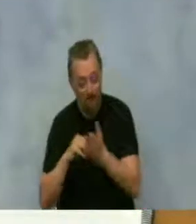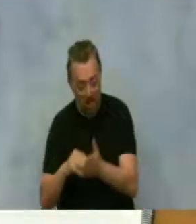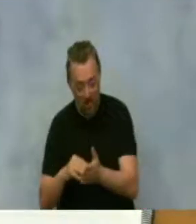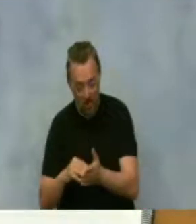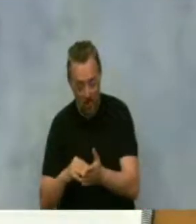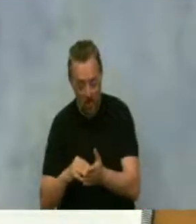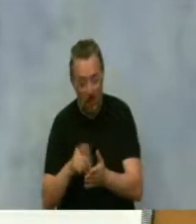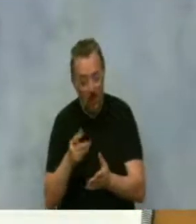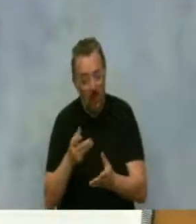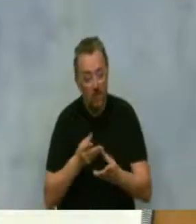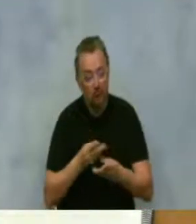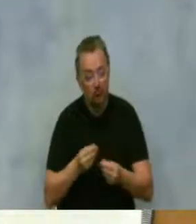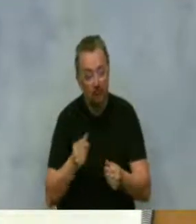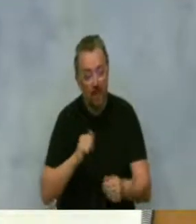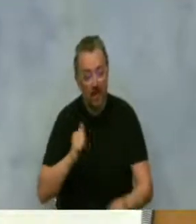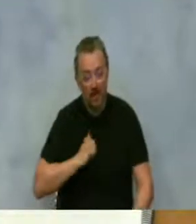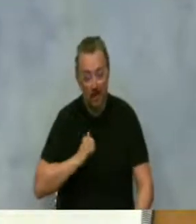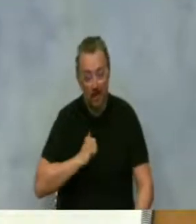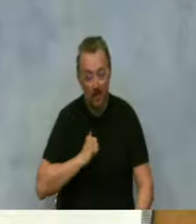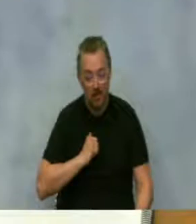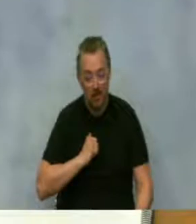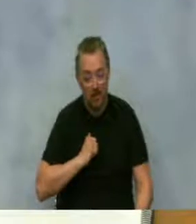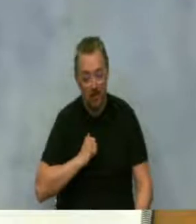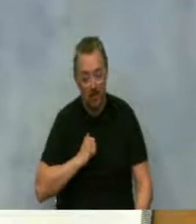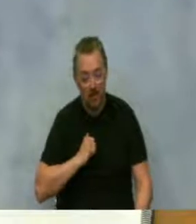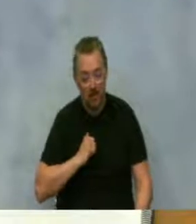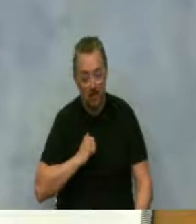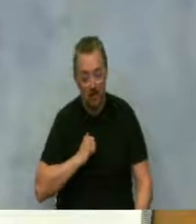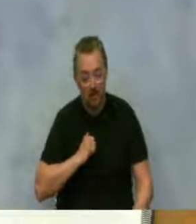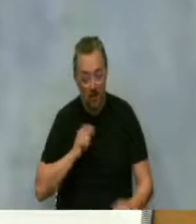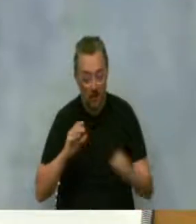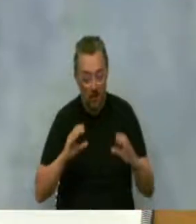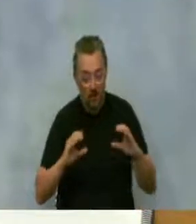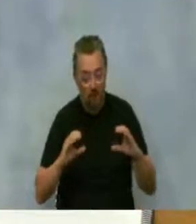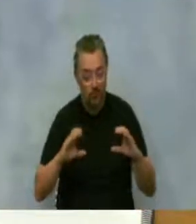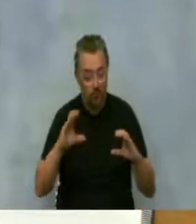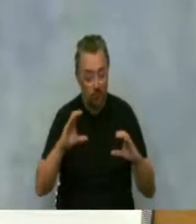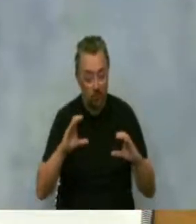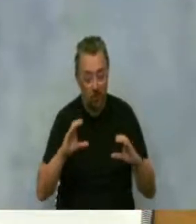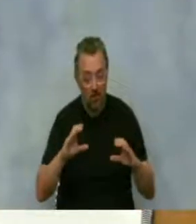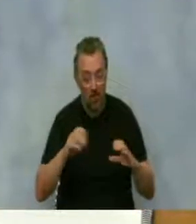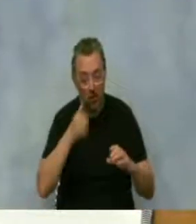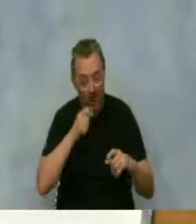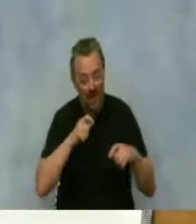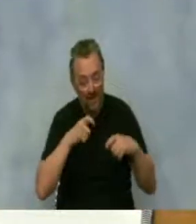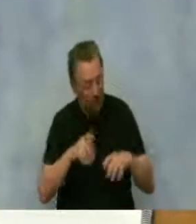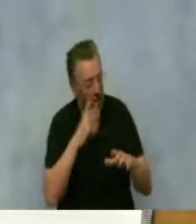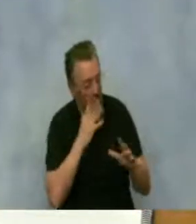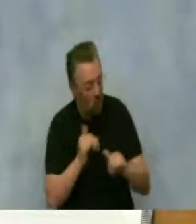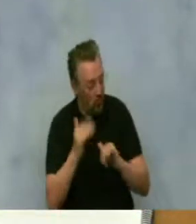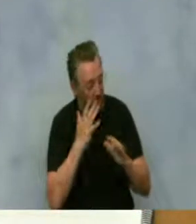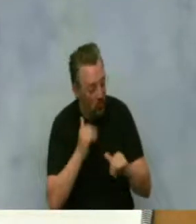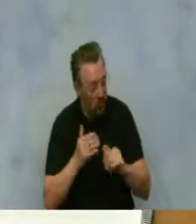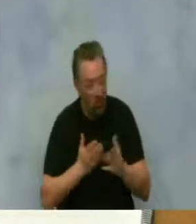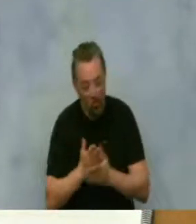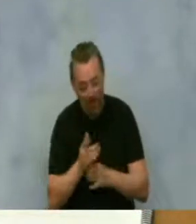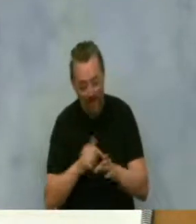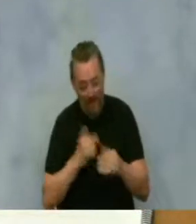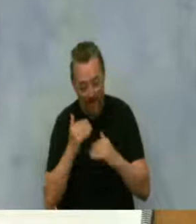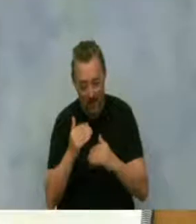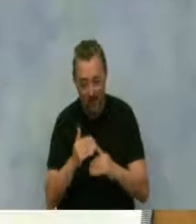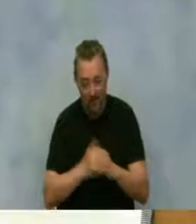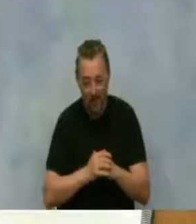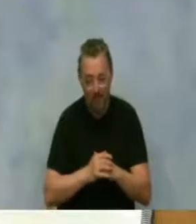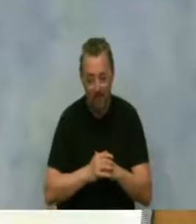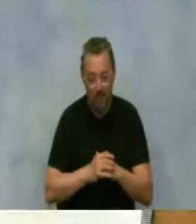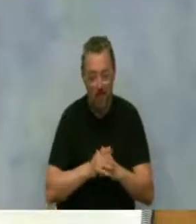The resource expects to spend the level of the programme detailed, and we will continue to monitor that during the year. If I could refer